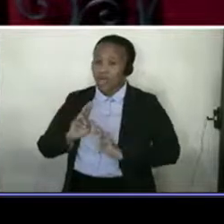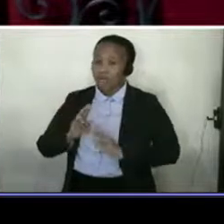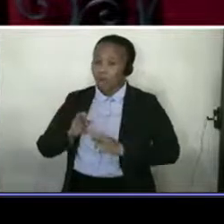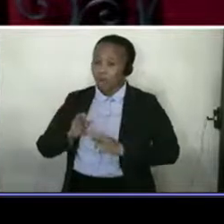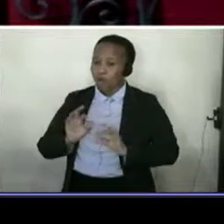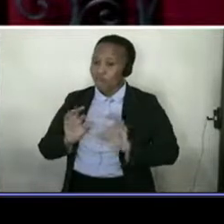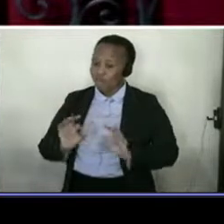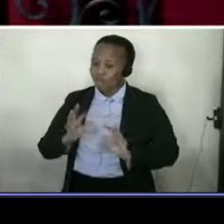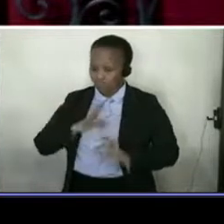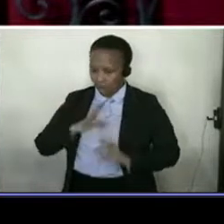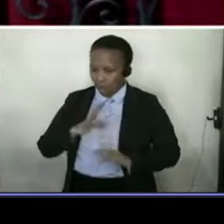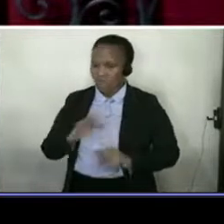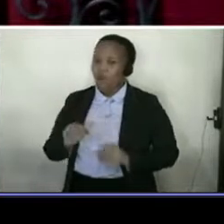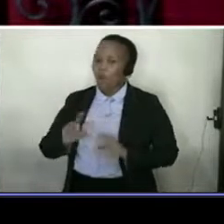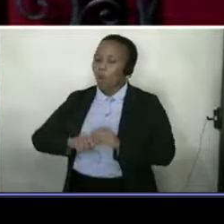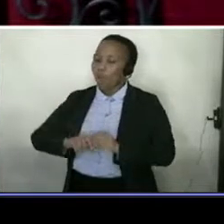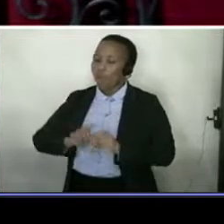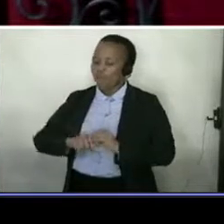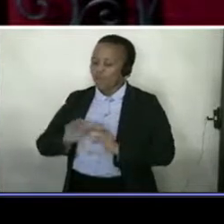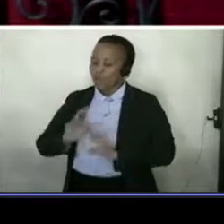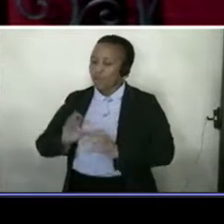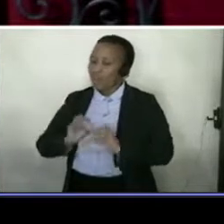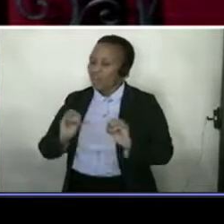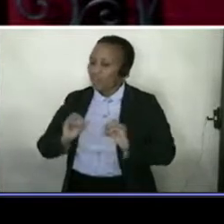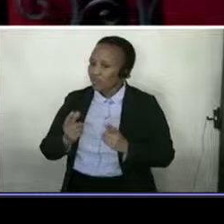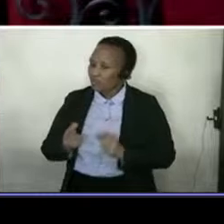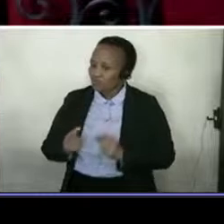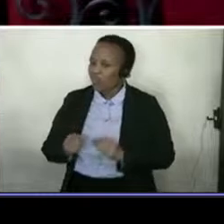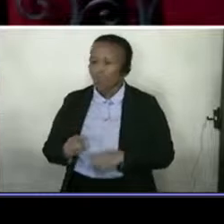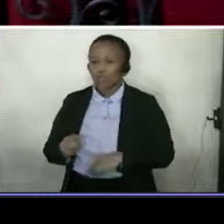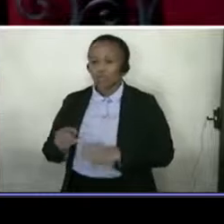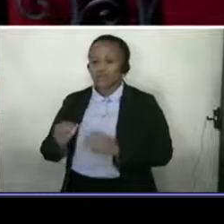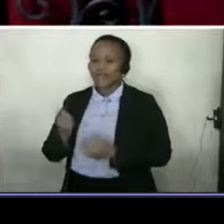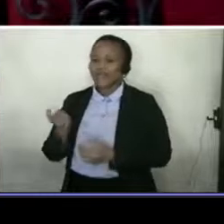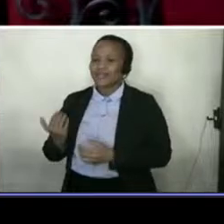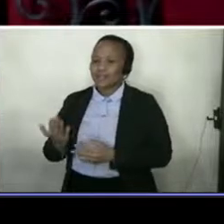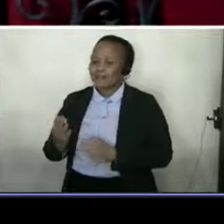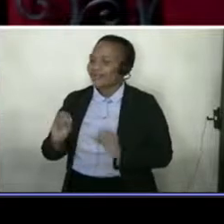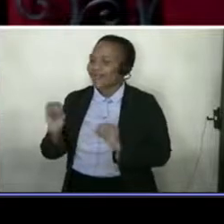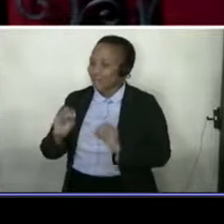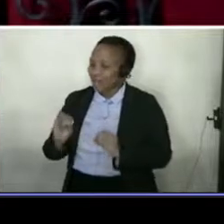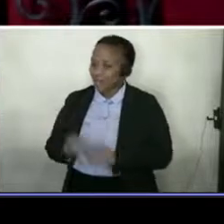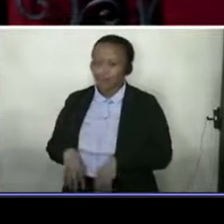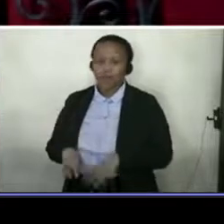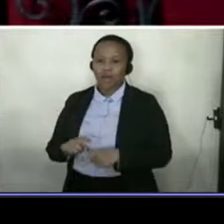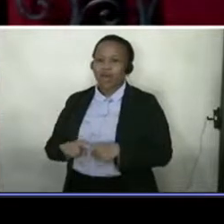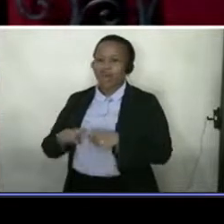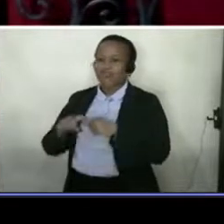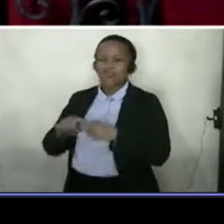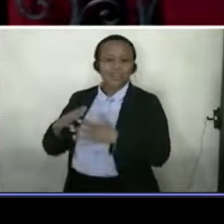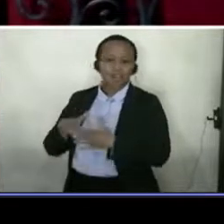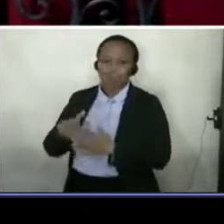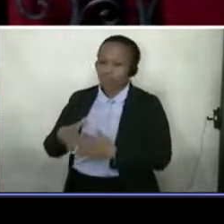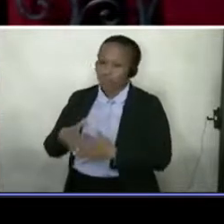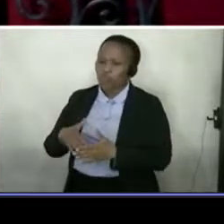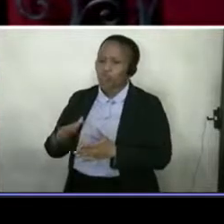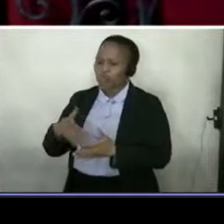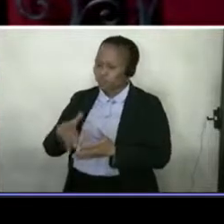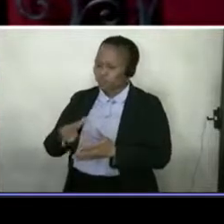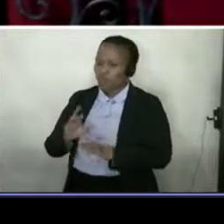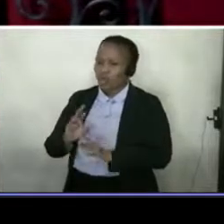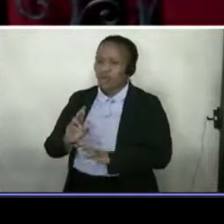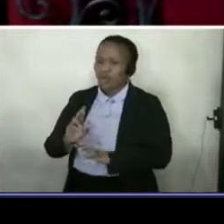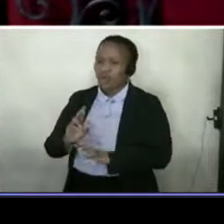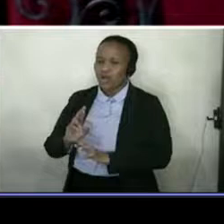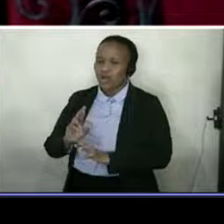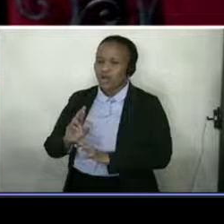reports? Nothing. What do we do with disclaimers? Nothing. What do we do with outstanding audits? Nothing. This is very absurd and